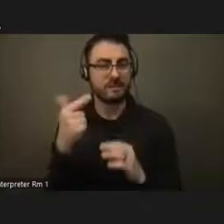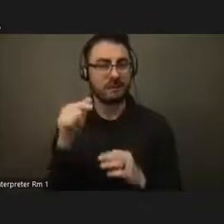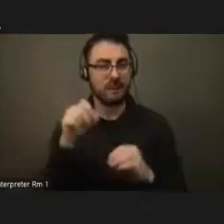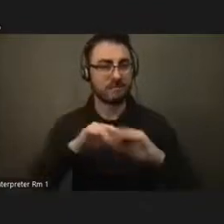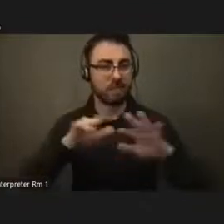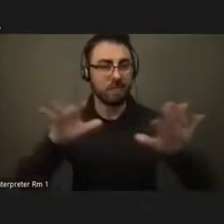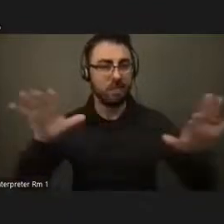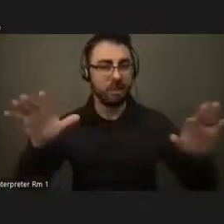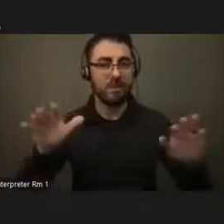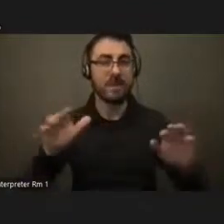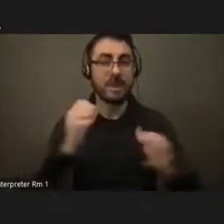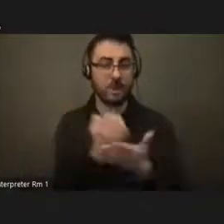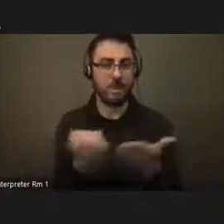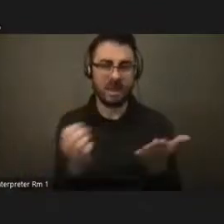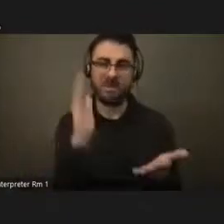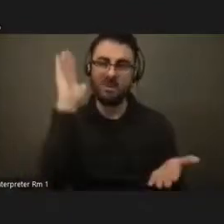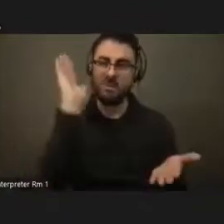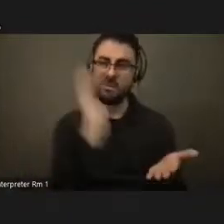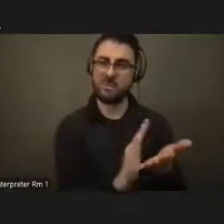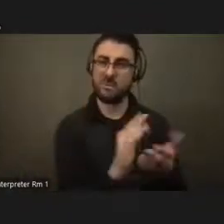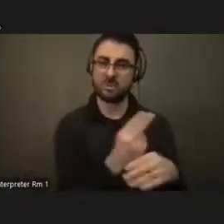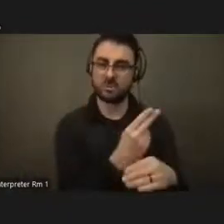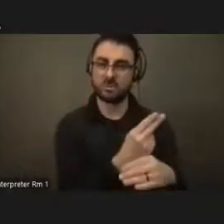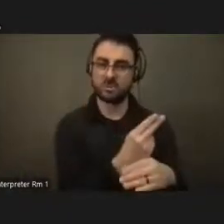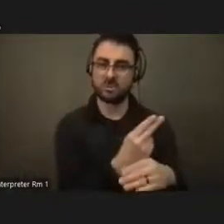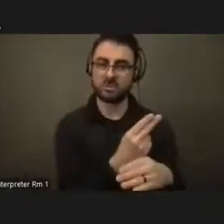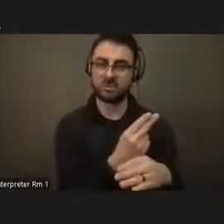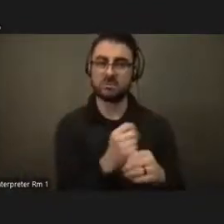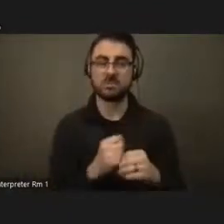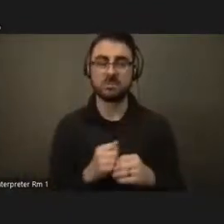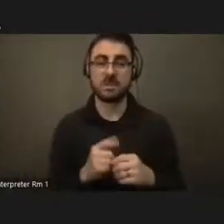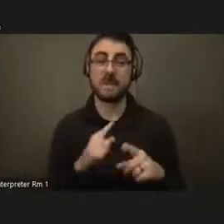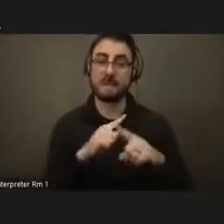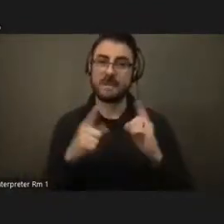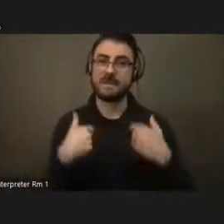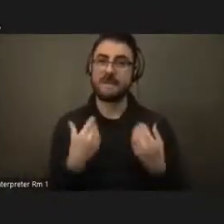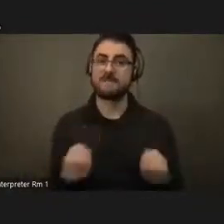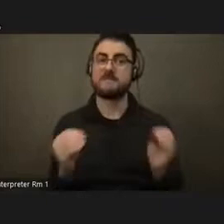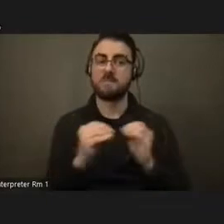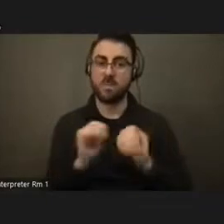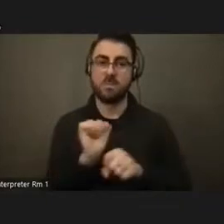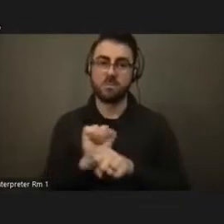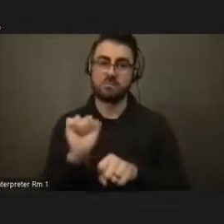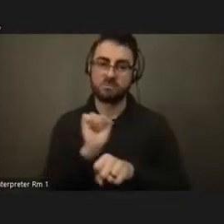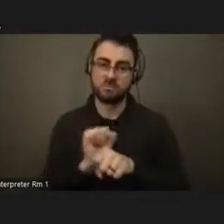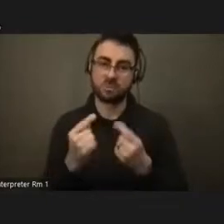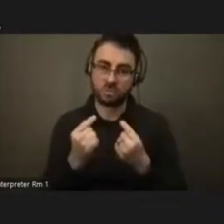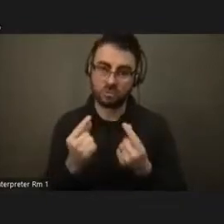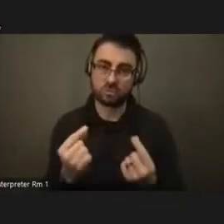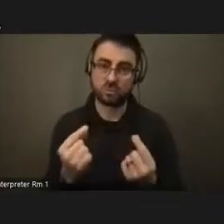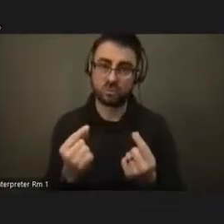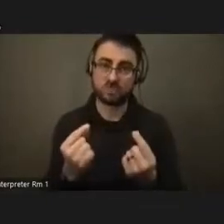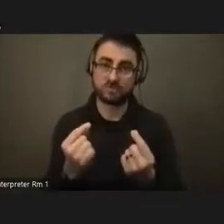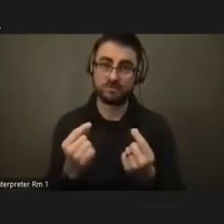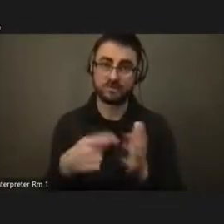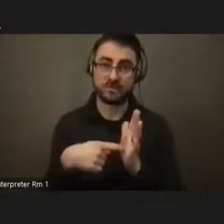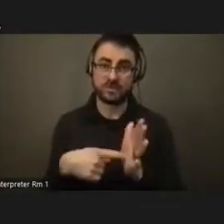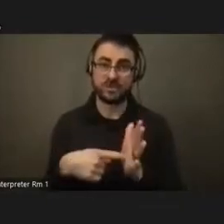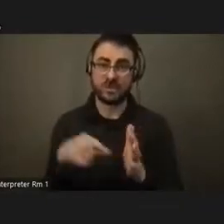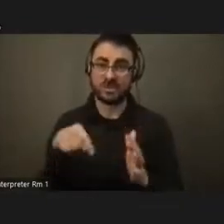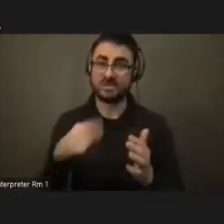possible. But we have more to do, much more to do, especially given the urgency of all of